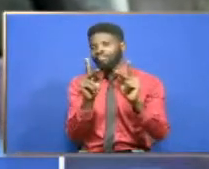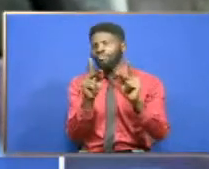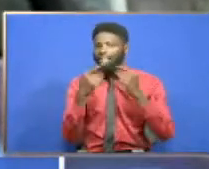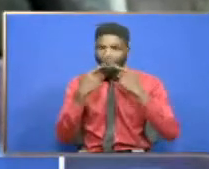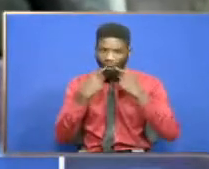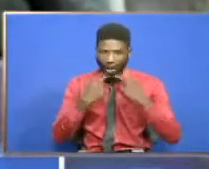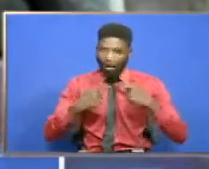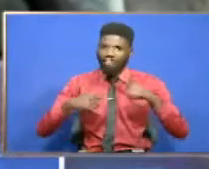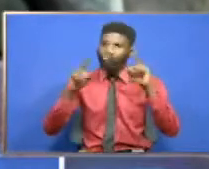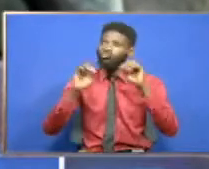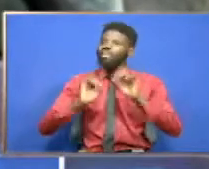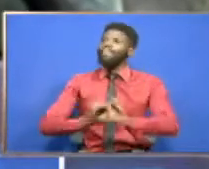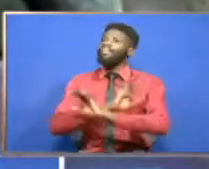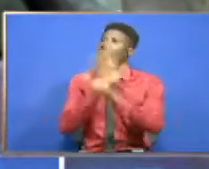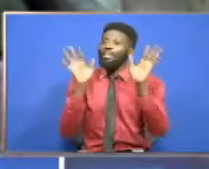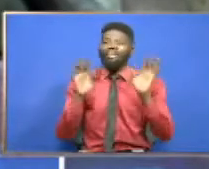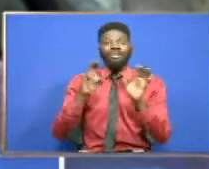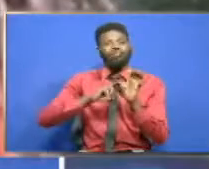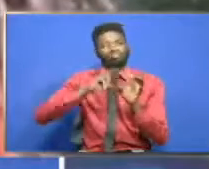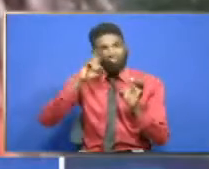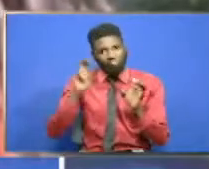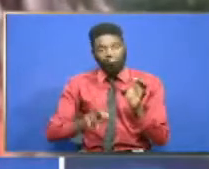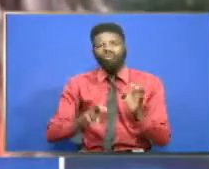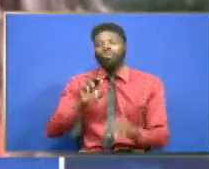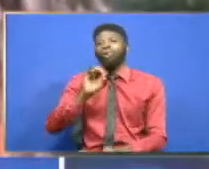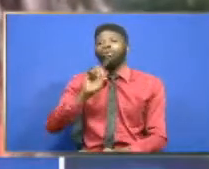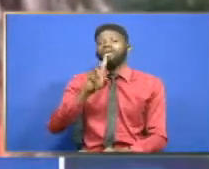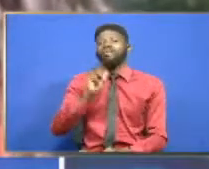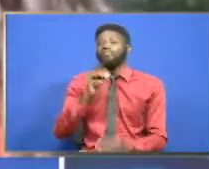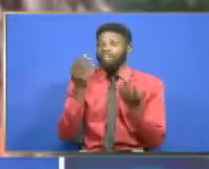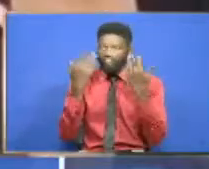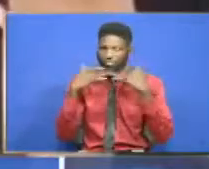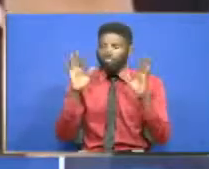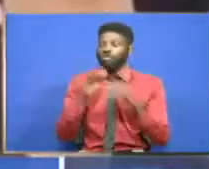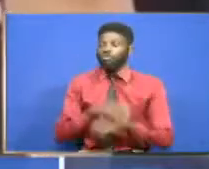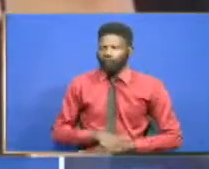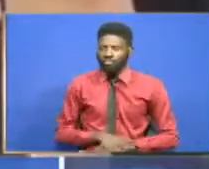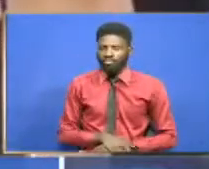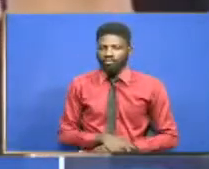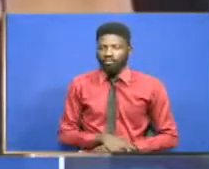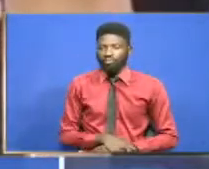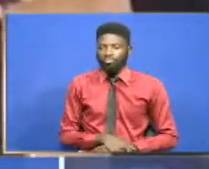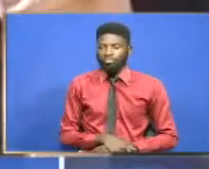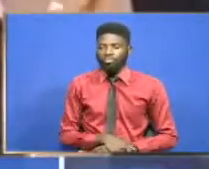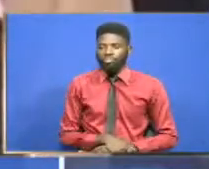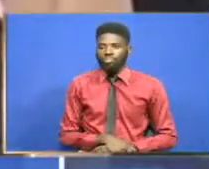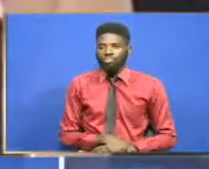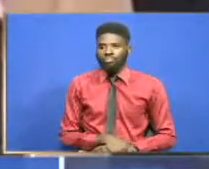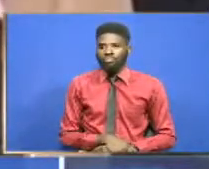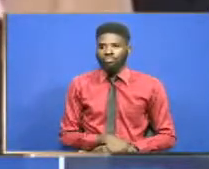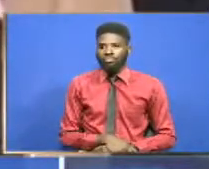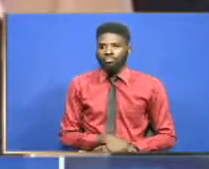atangaze tu waziwazi eti ametoka chama cha ODM. For Channel One News, I'm Gladys Mungai.